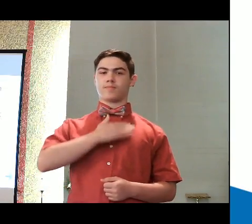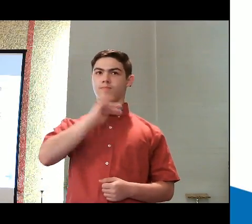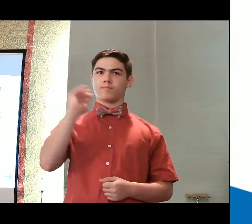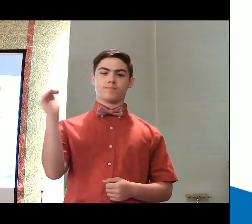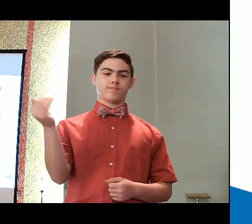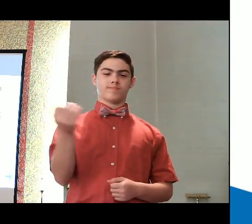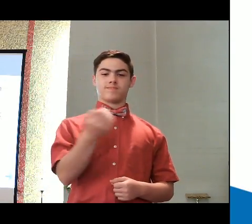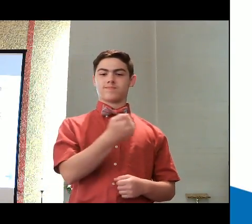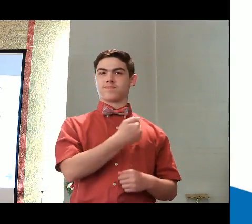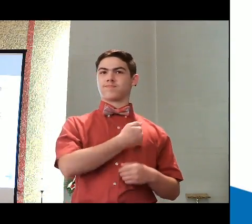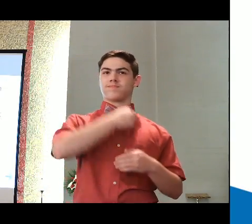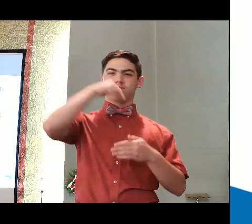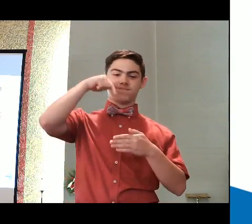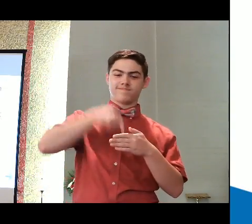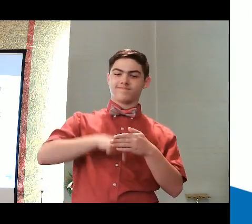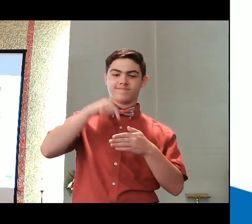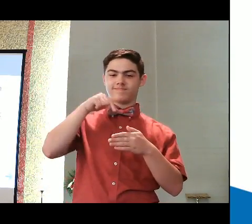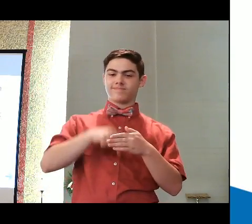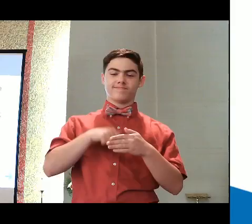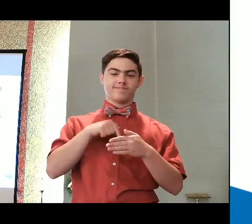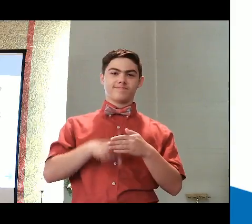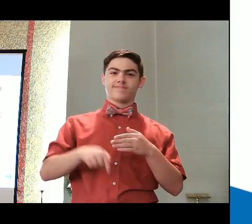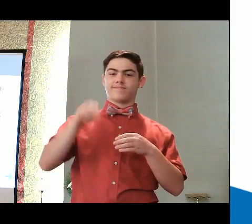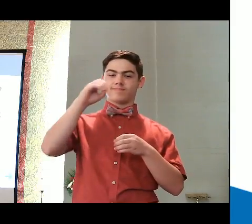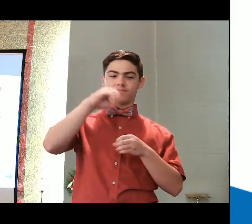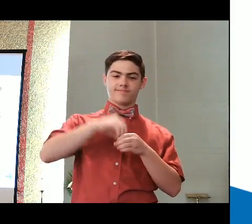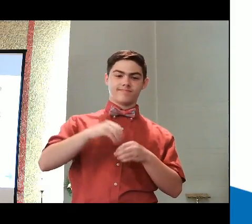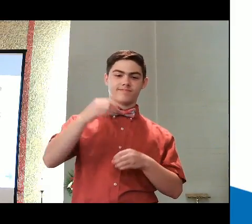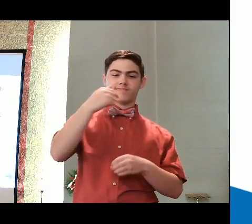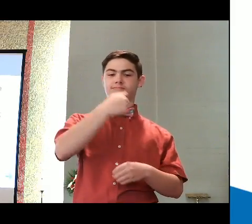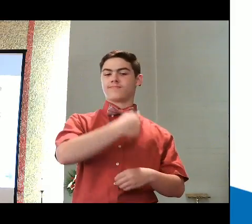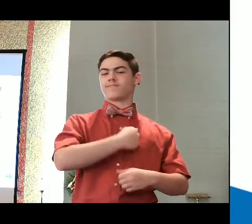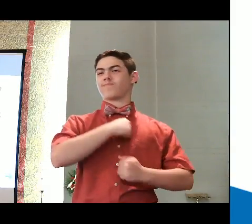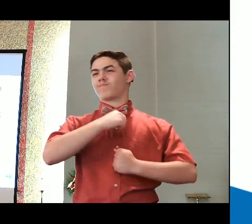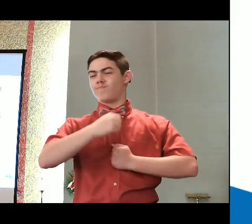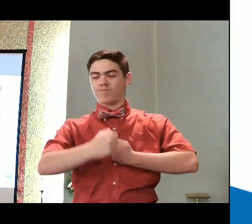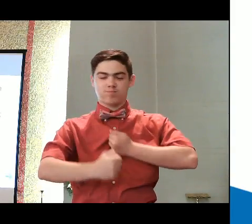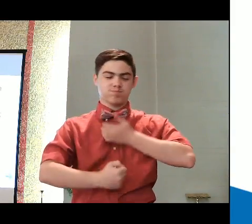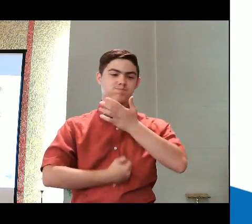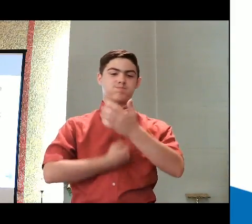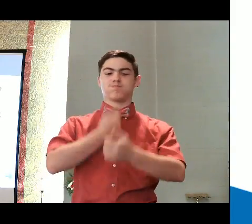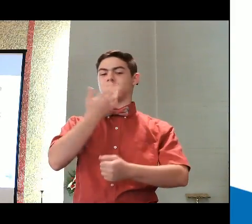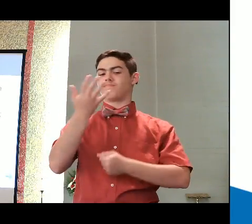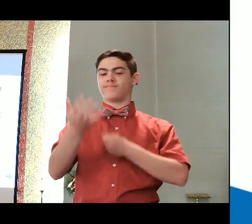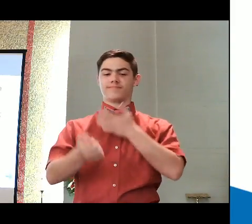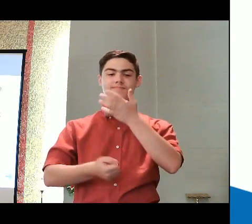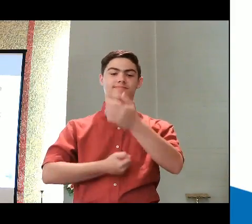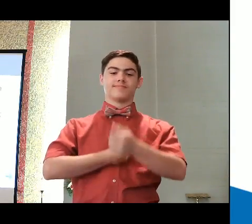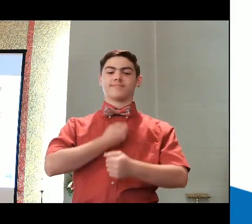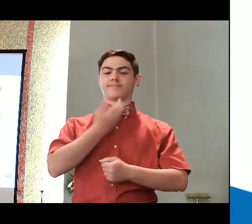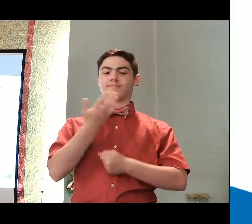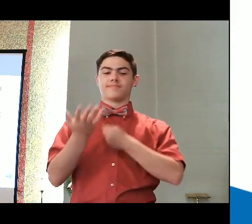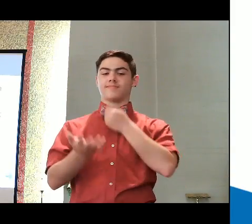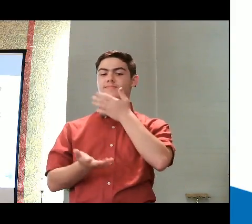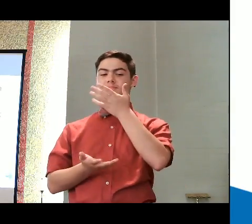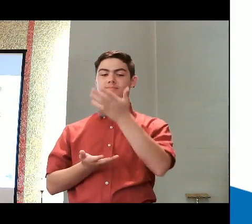And I pour out my soul deep within me,